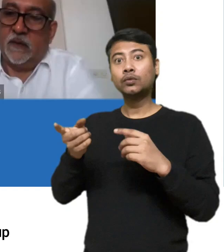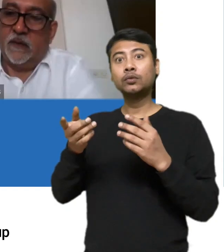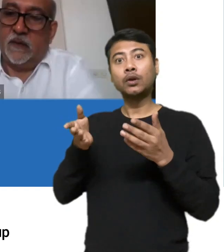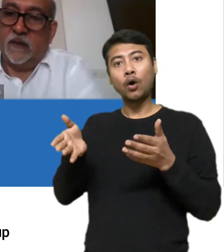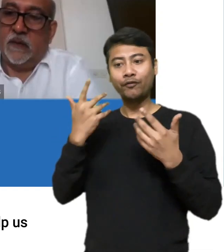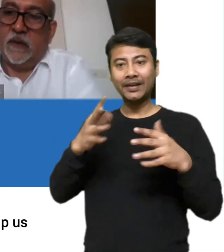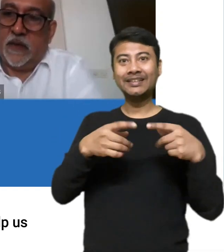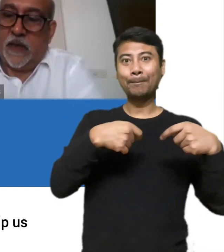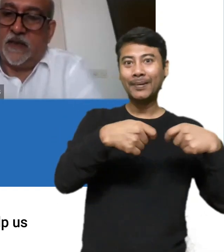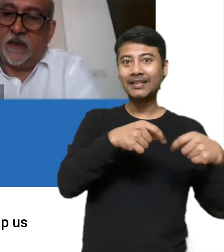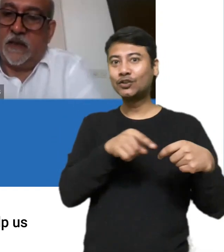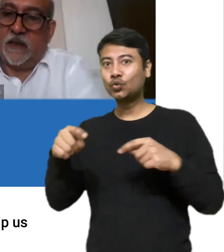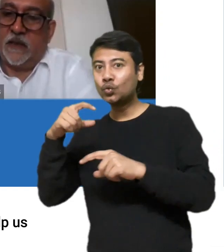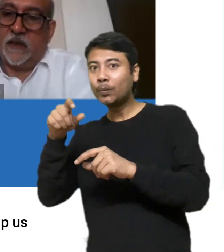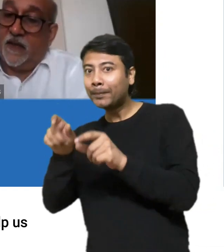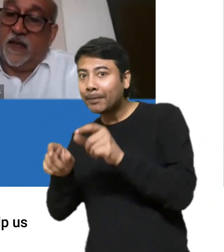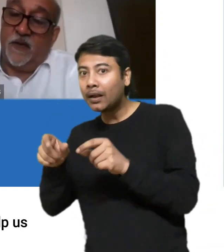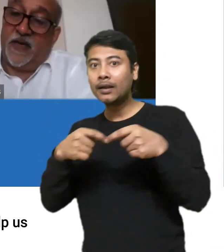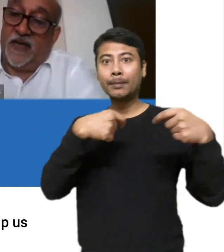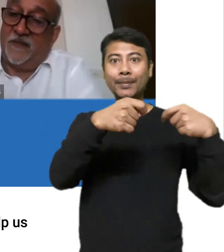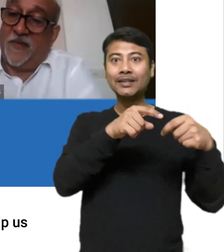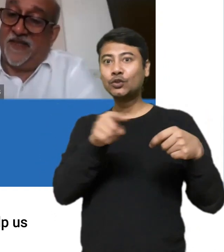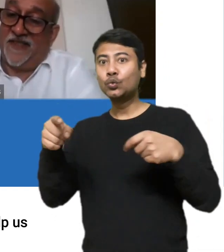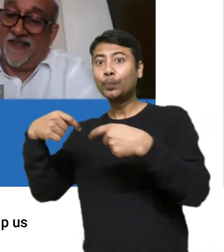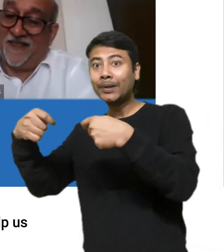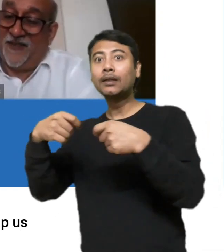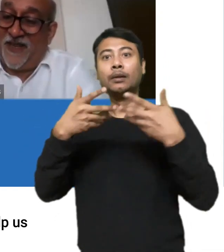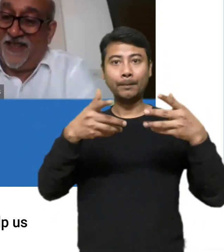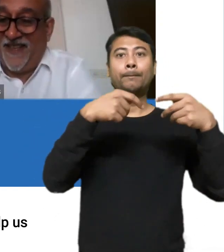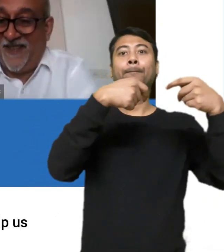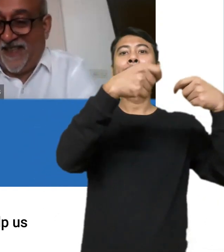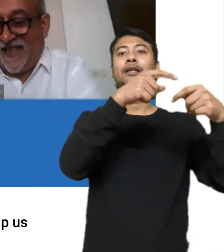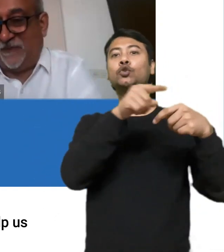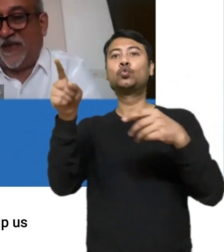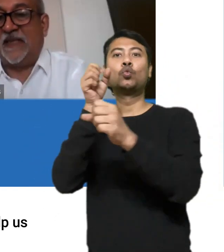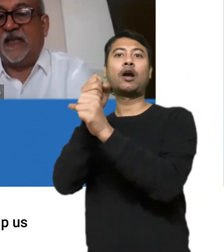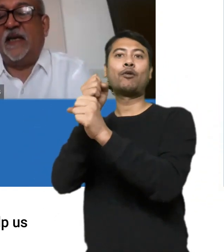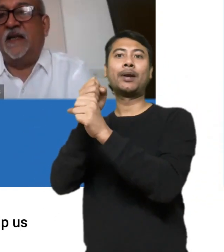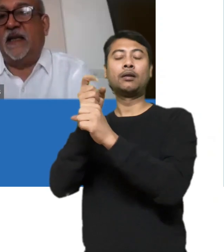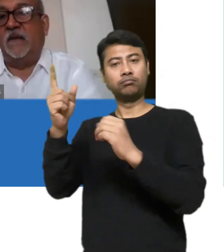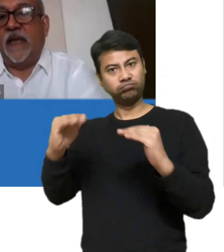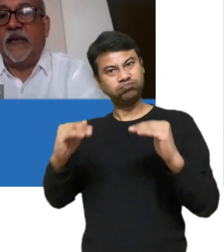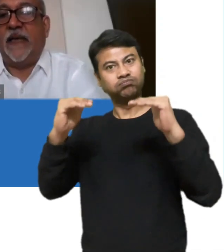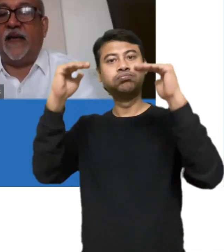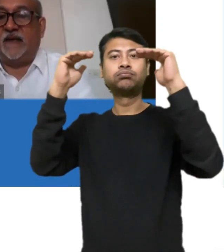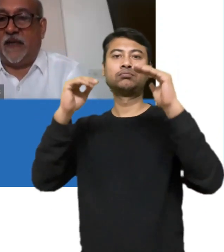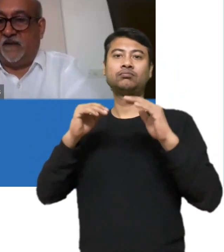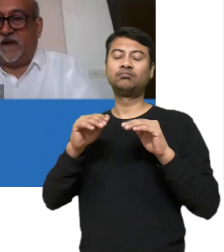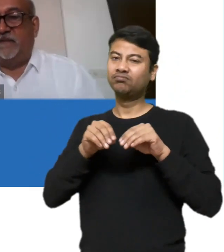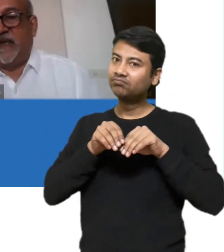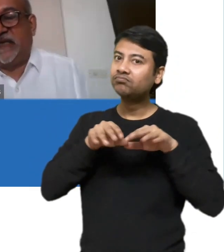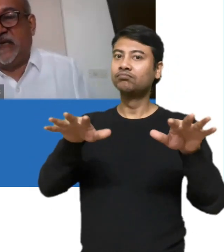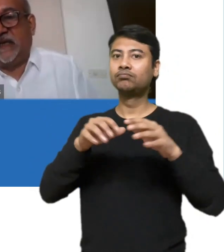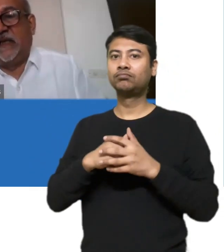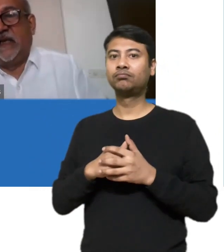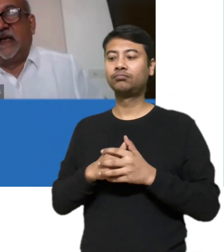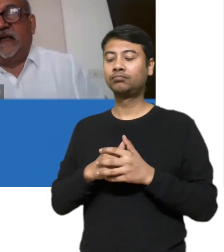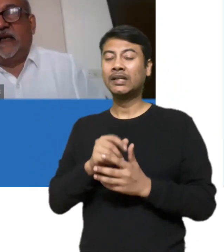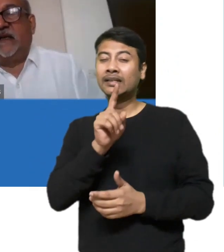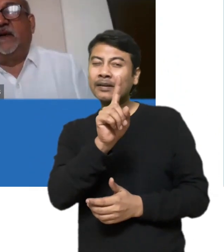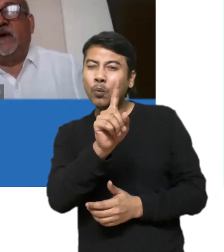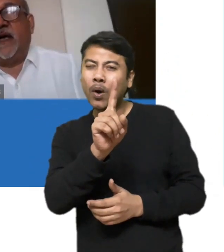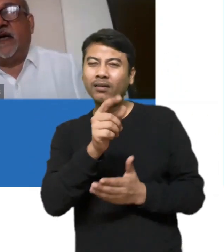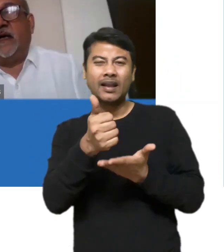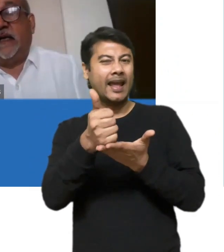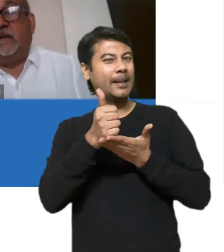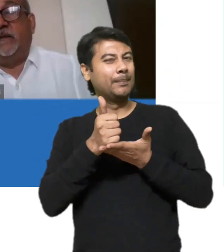up. No, absolutely. One And thing you can help us, sir. One thing you can help us. There are many aspects of our business